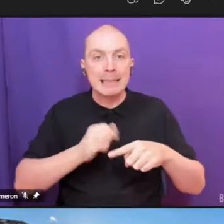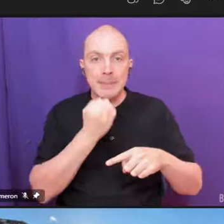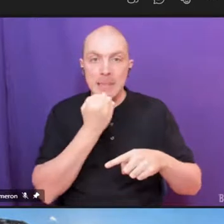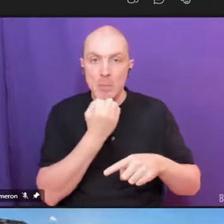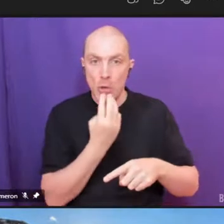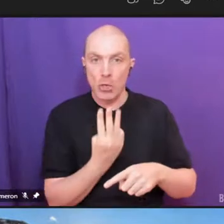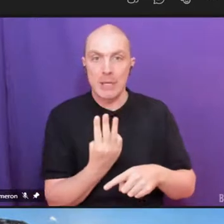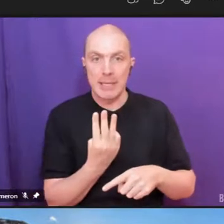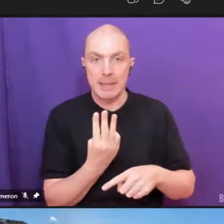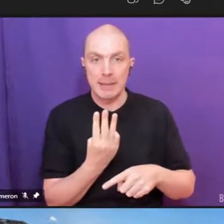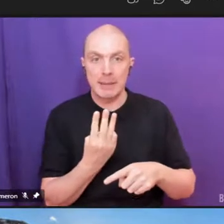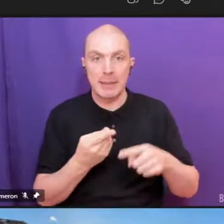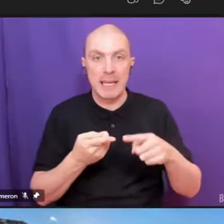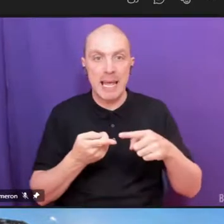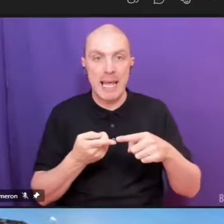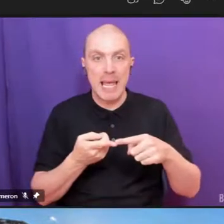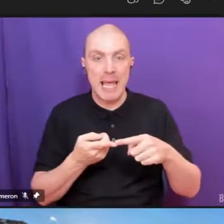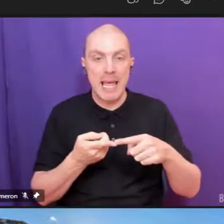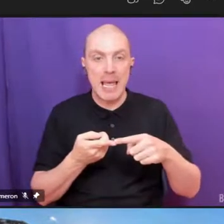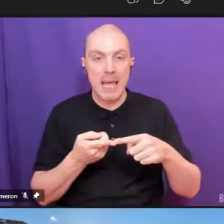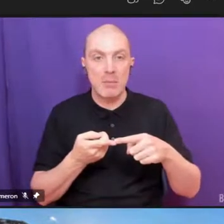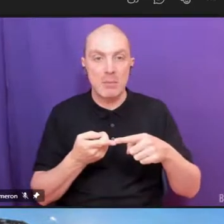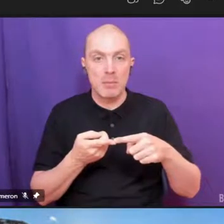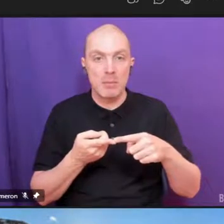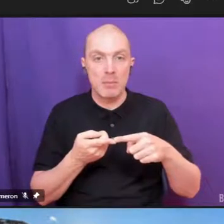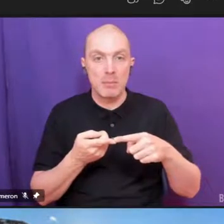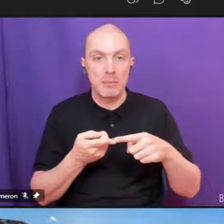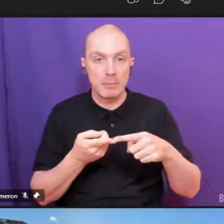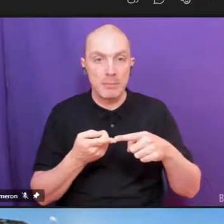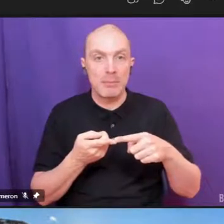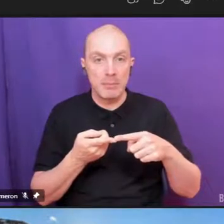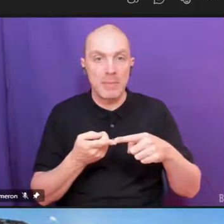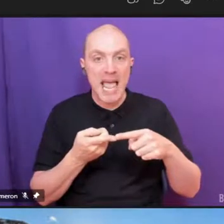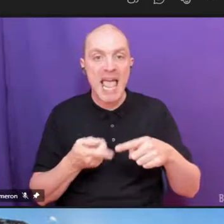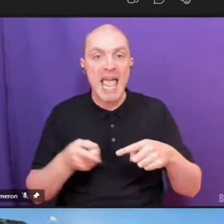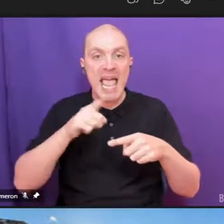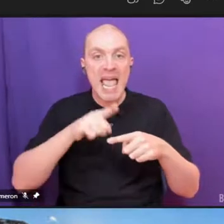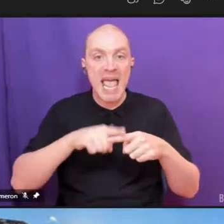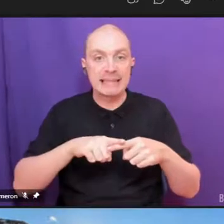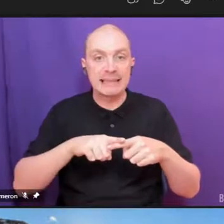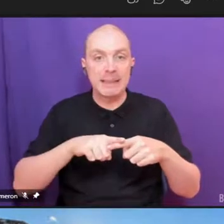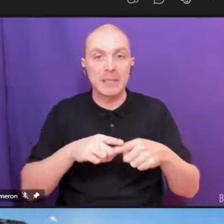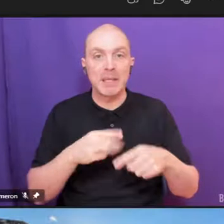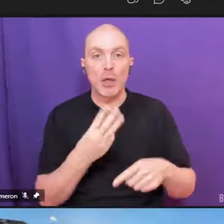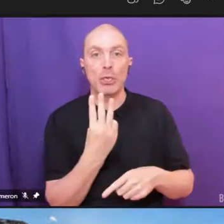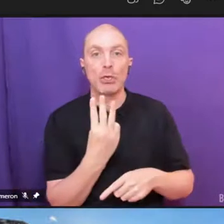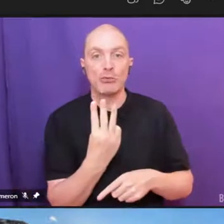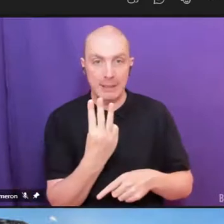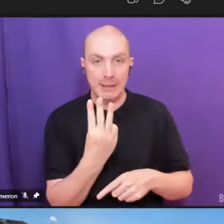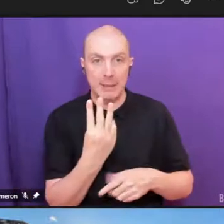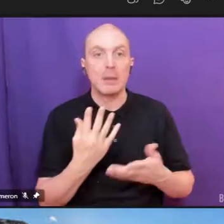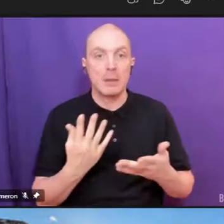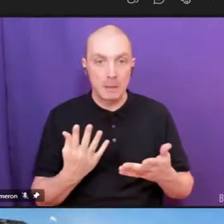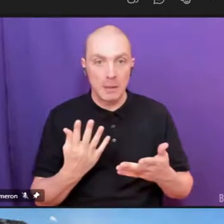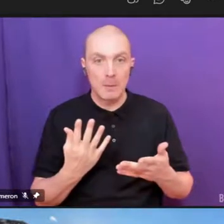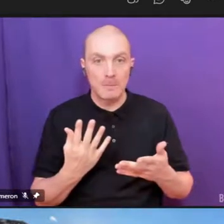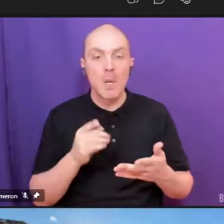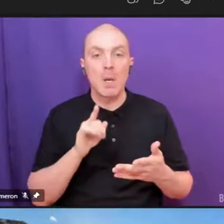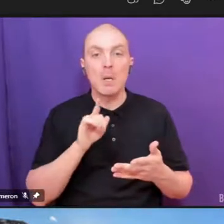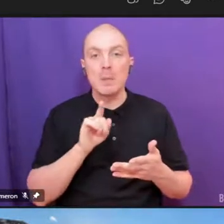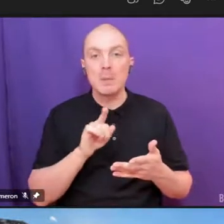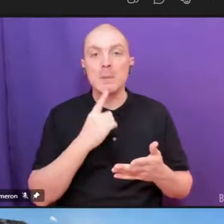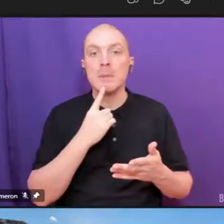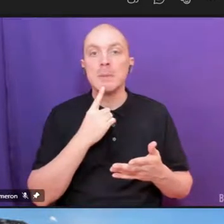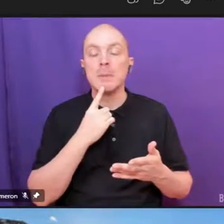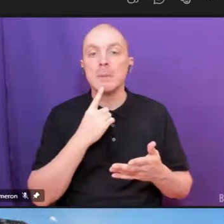Again, I don't intend to go through all of these. However, it's worth noting that where required, management have agreed to